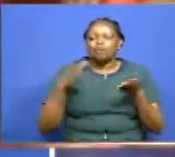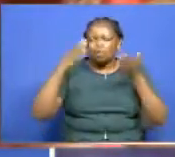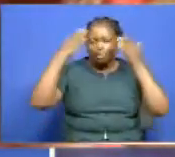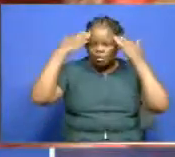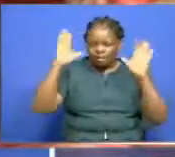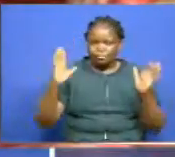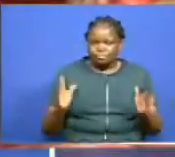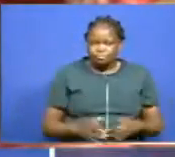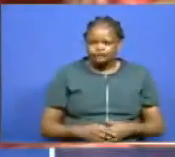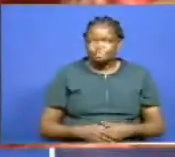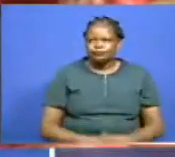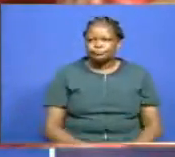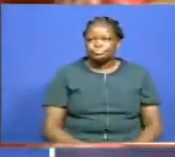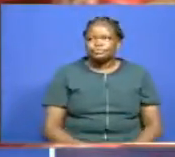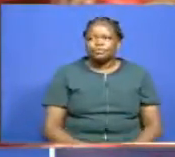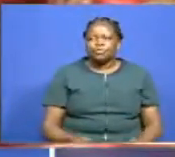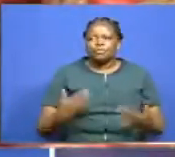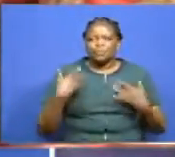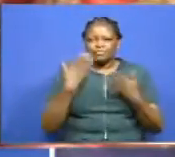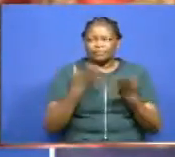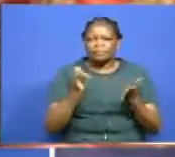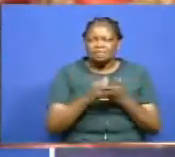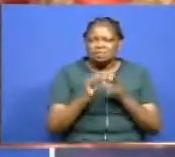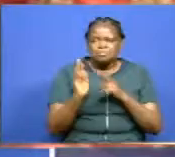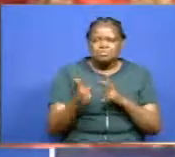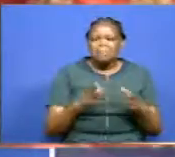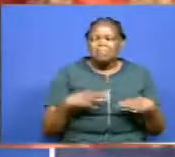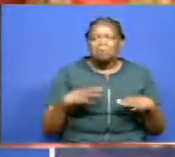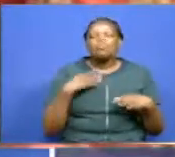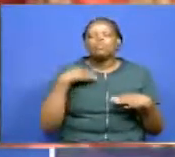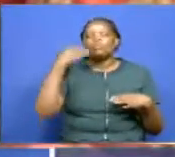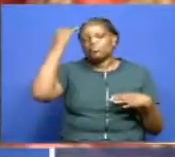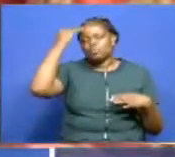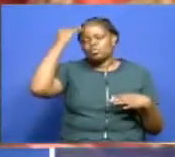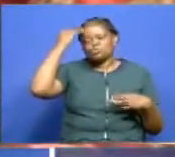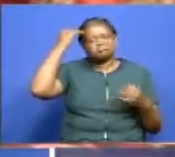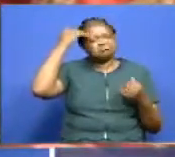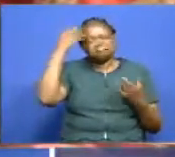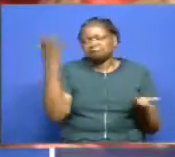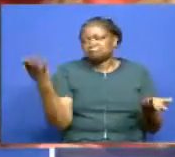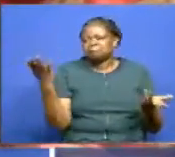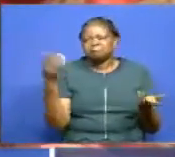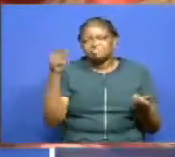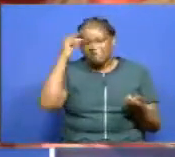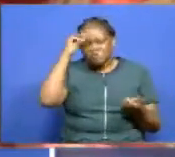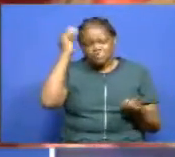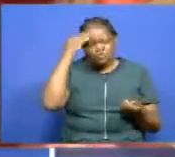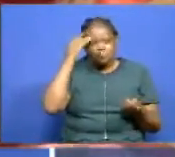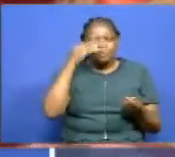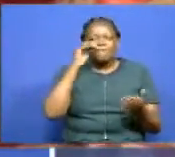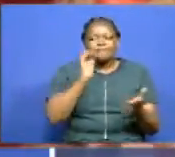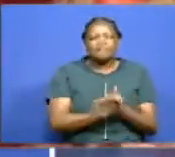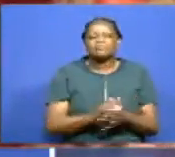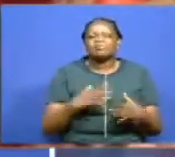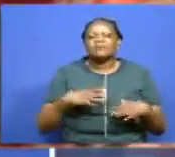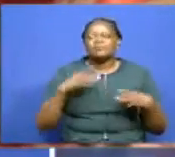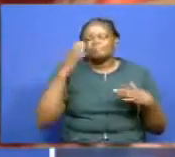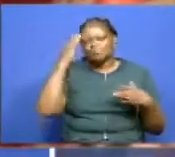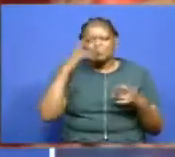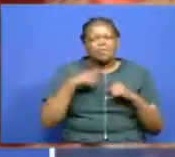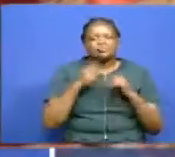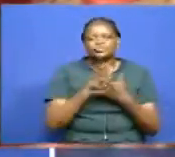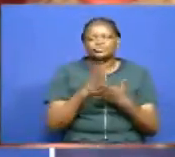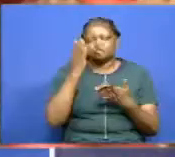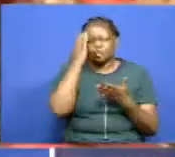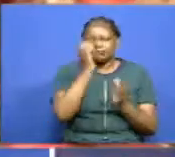are things that the common Mwananchi wants to know, and they don't know, and the government know, and they believe maybe the people know. So we've